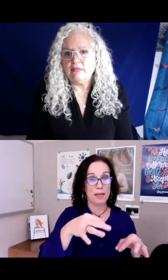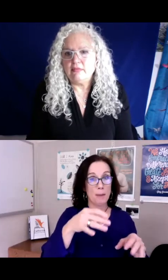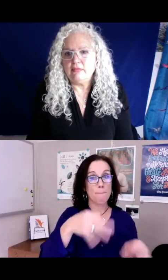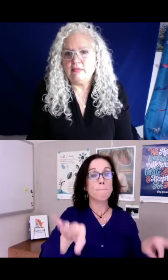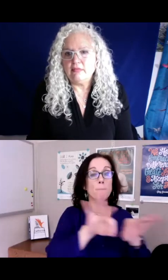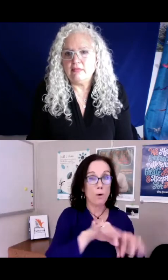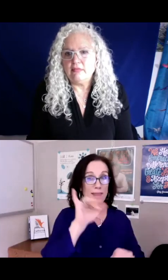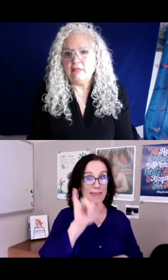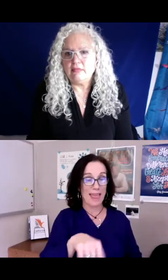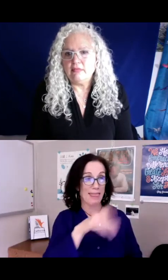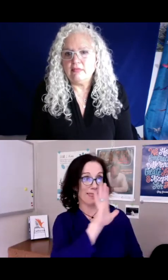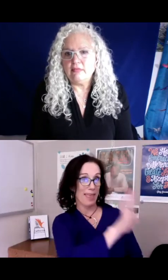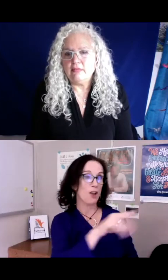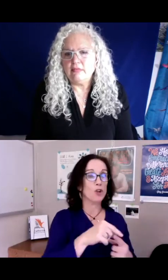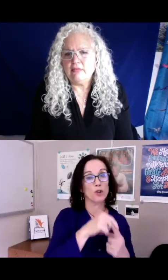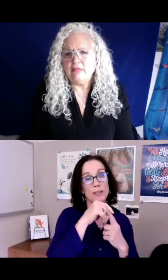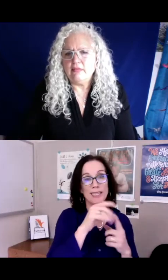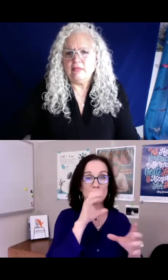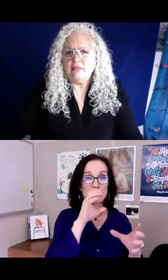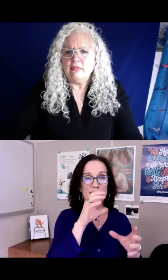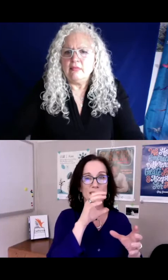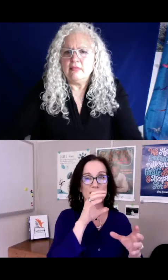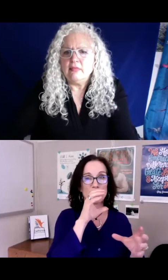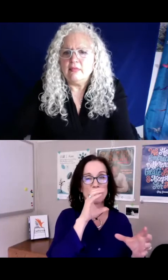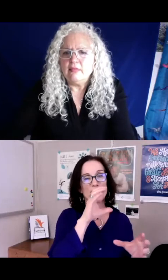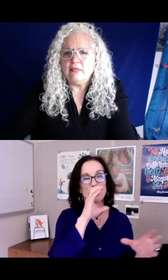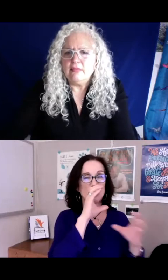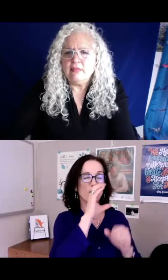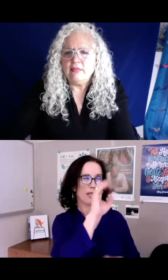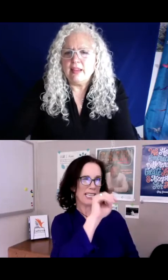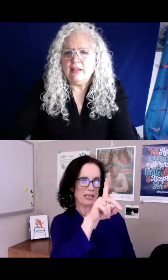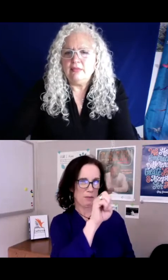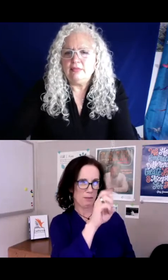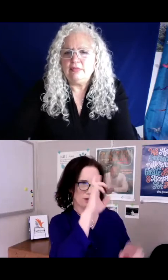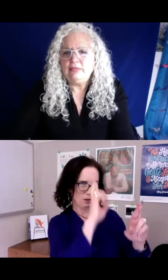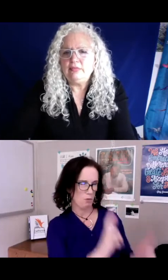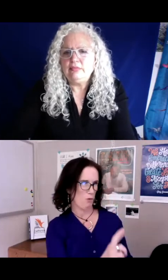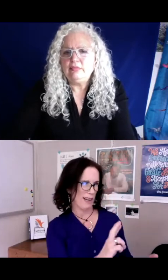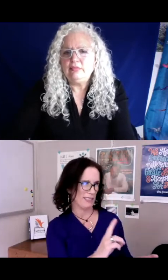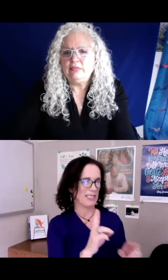The additions say that it's important that their unique